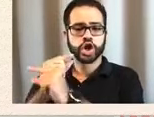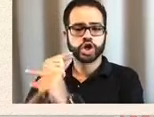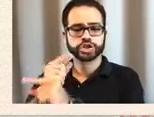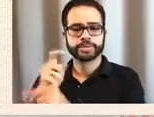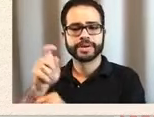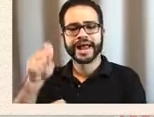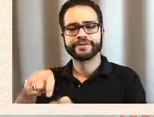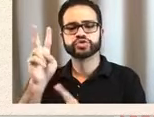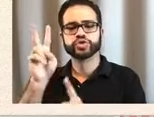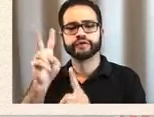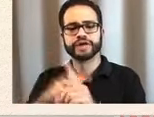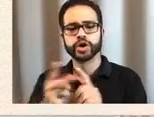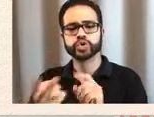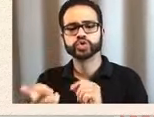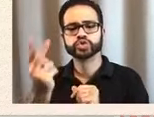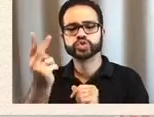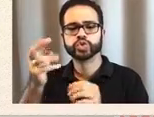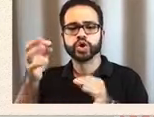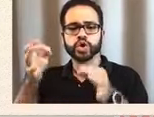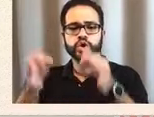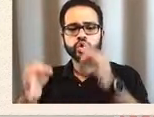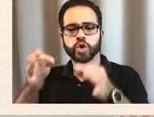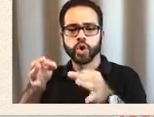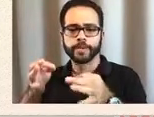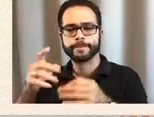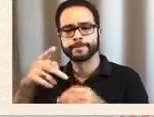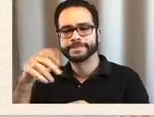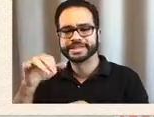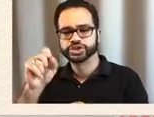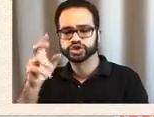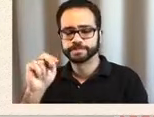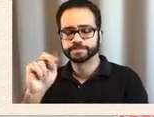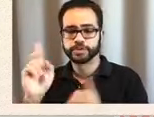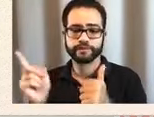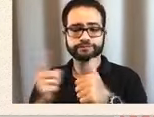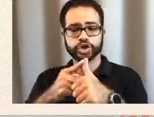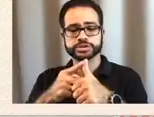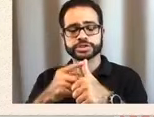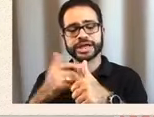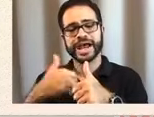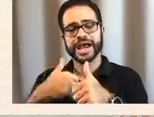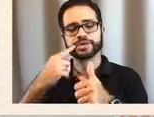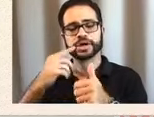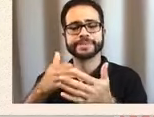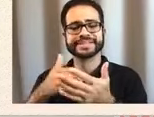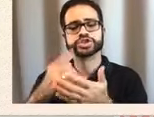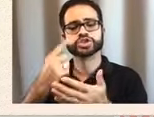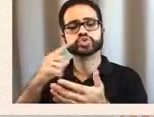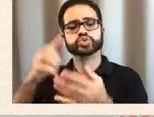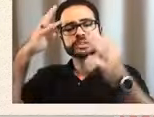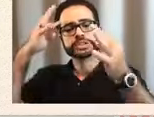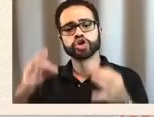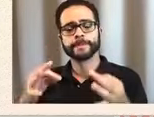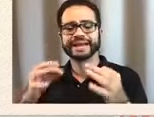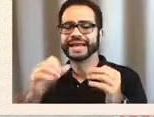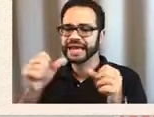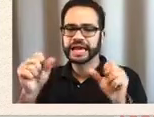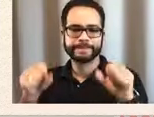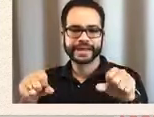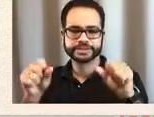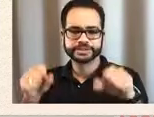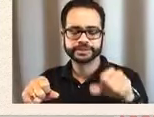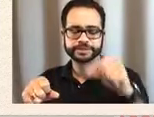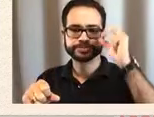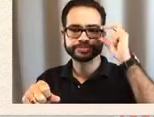petitions. So there's first the petition to determine incapacity. So basically what this